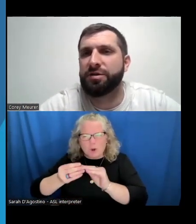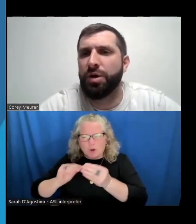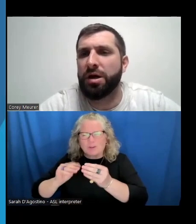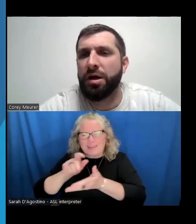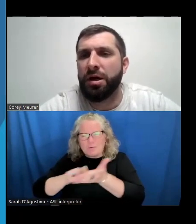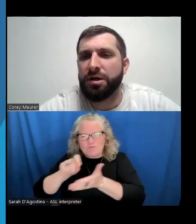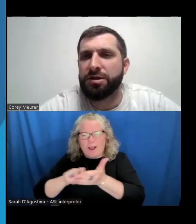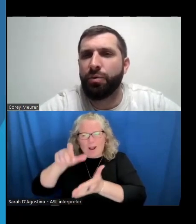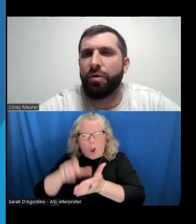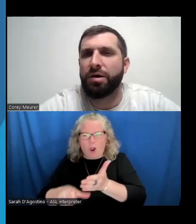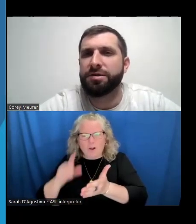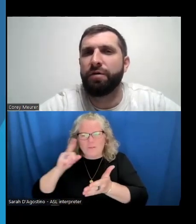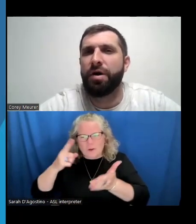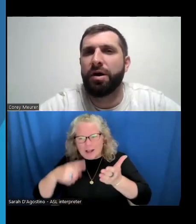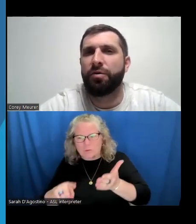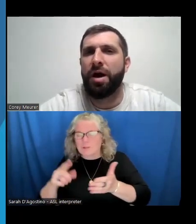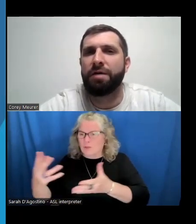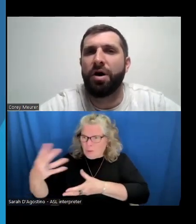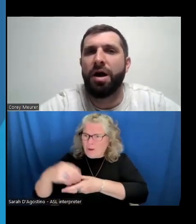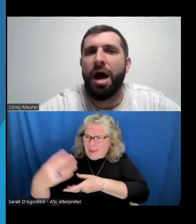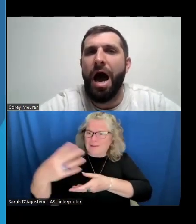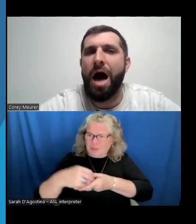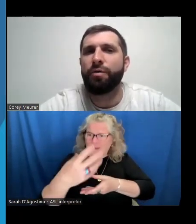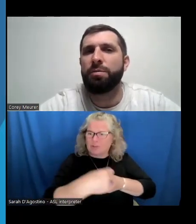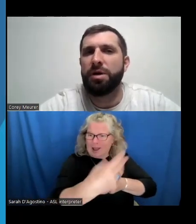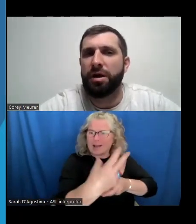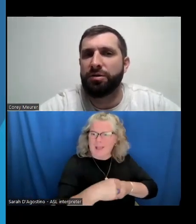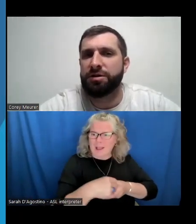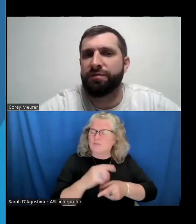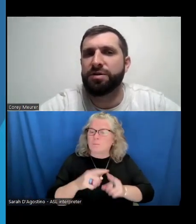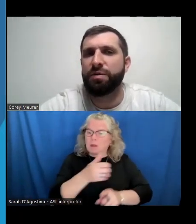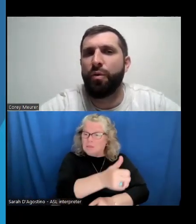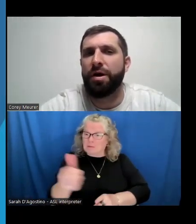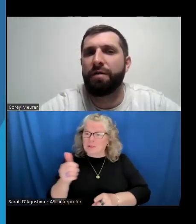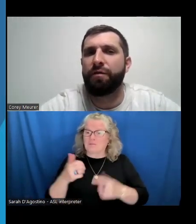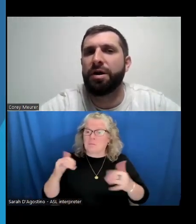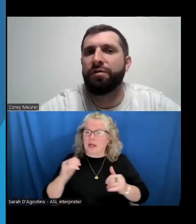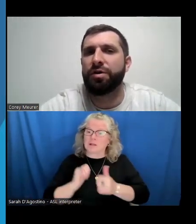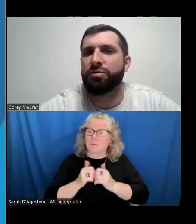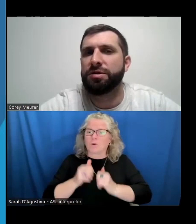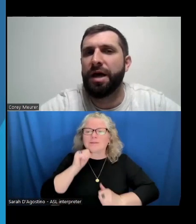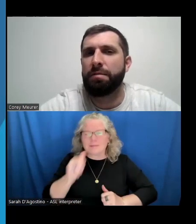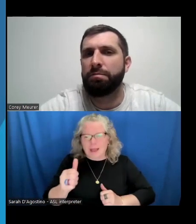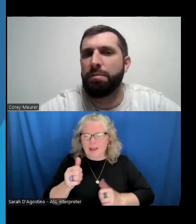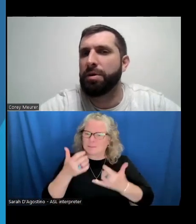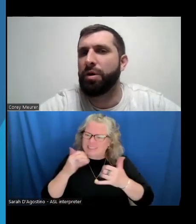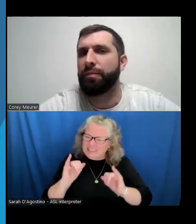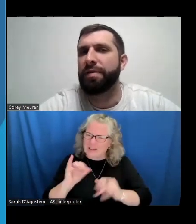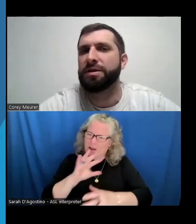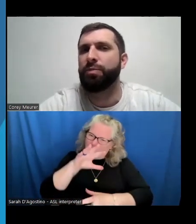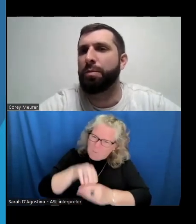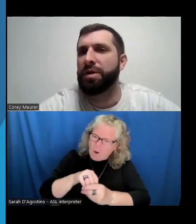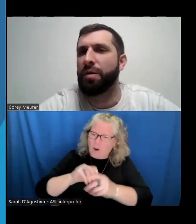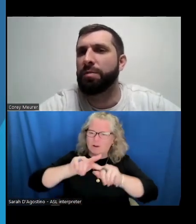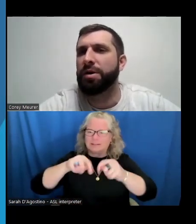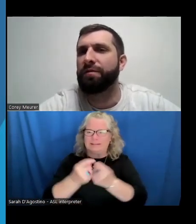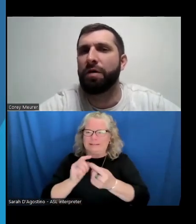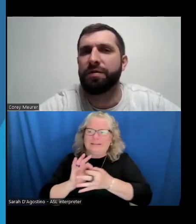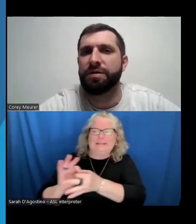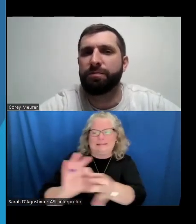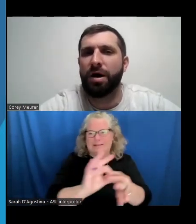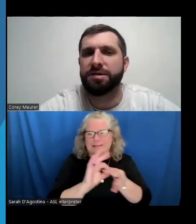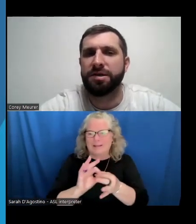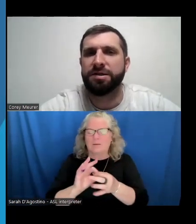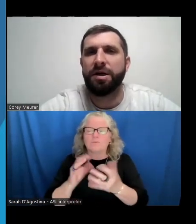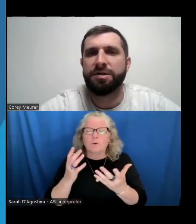article the next week. So we were also very creative on, how do we be inclusive and supportive for individuals that maybe don't want to play the sport, but they want to be